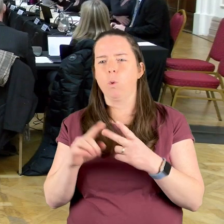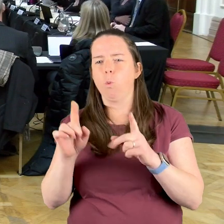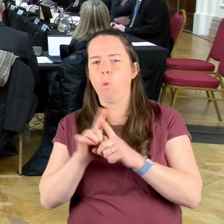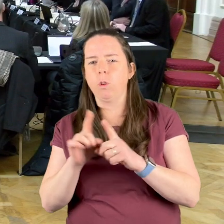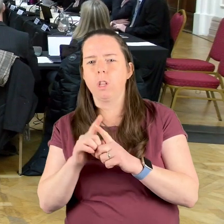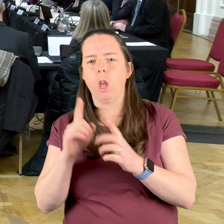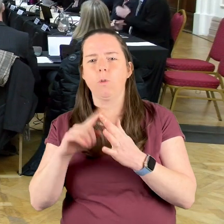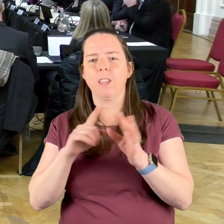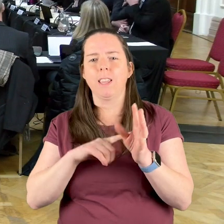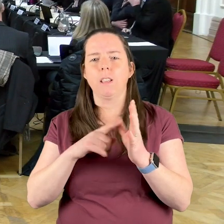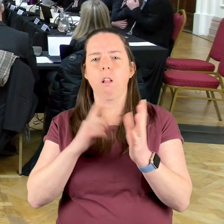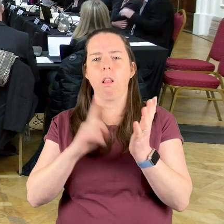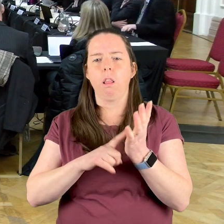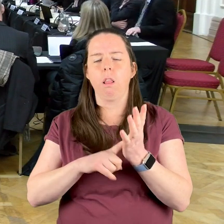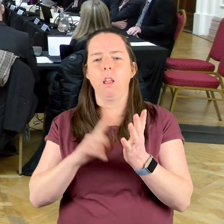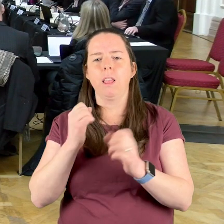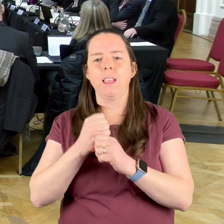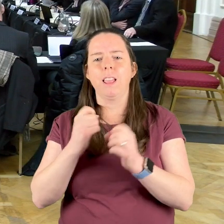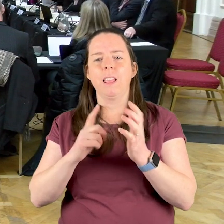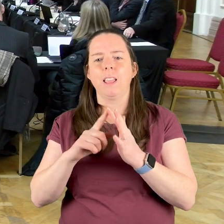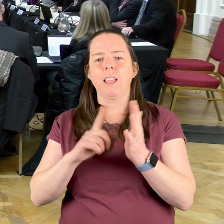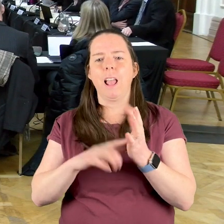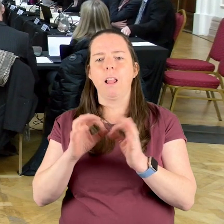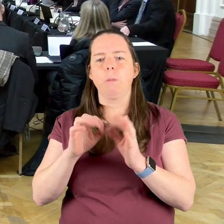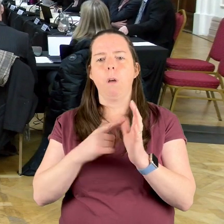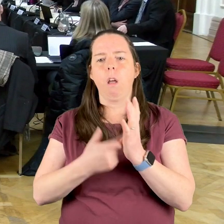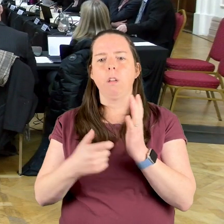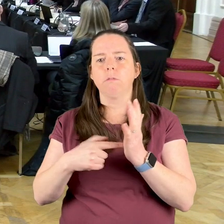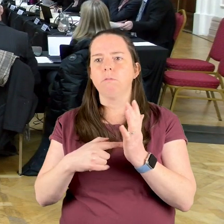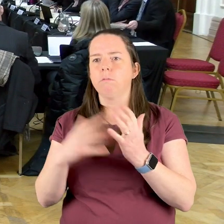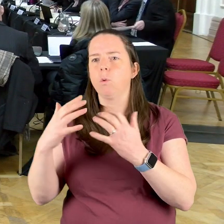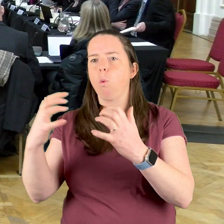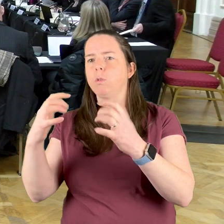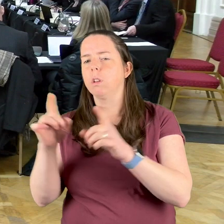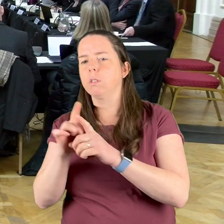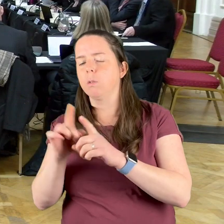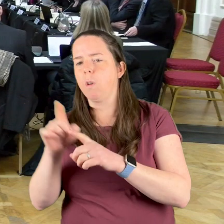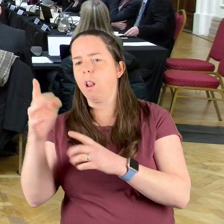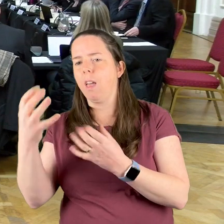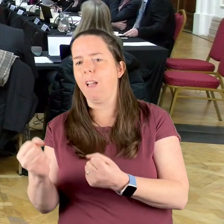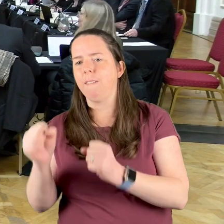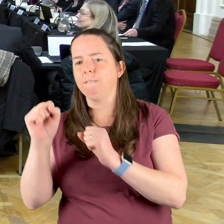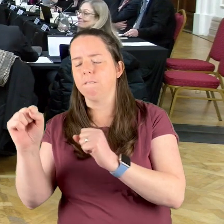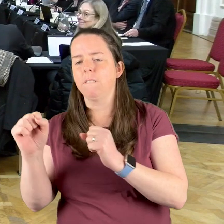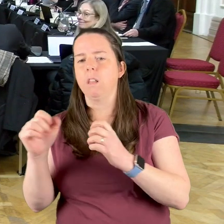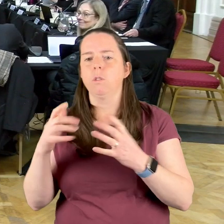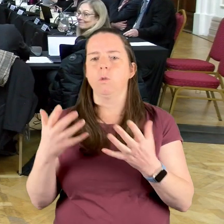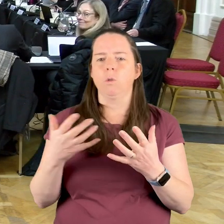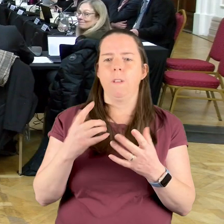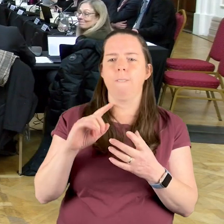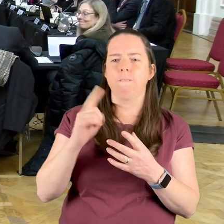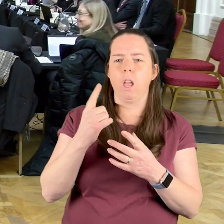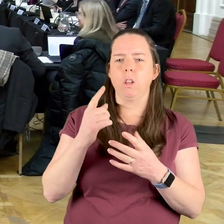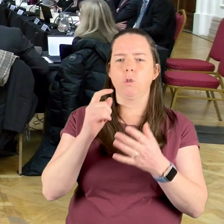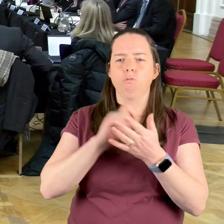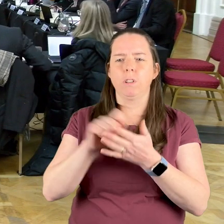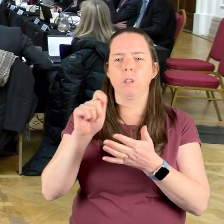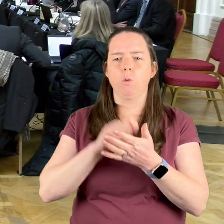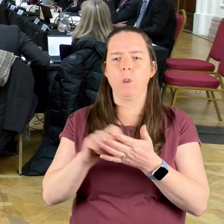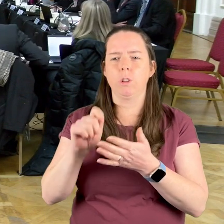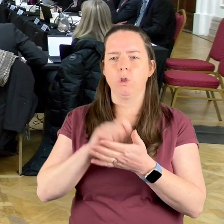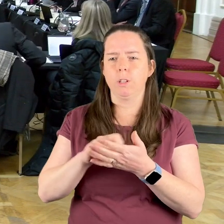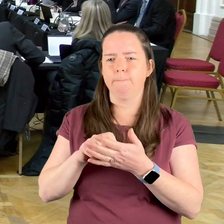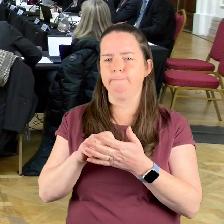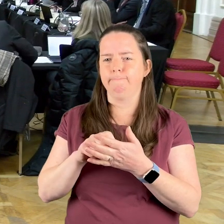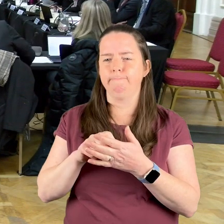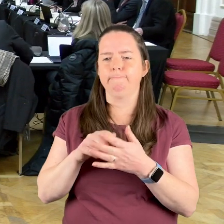written questions. I believe that we've got Ail Gelbert in the audience as well. So I'll just cover